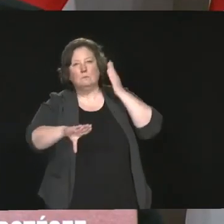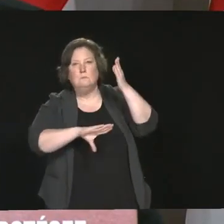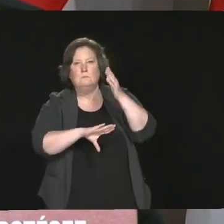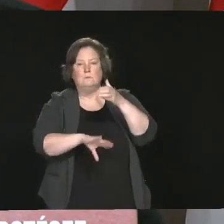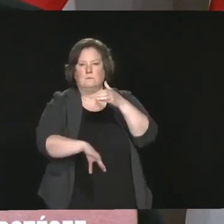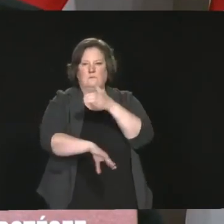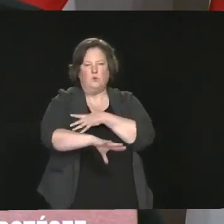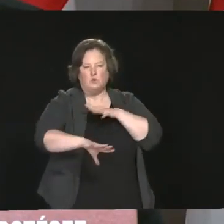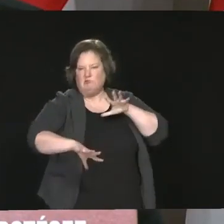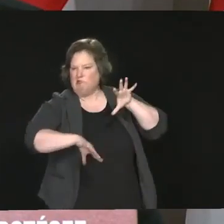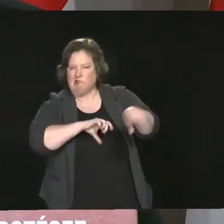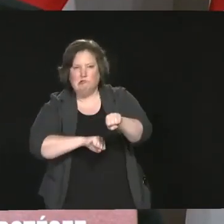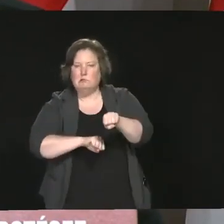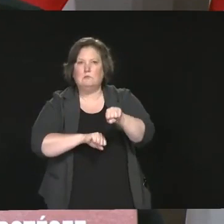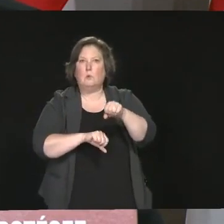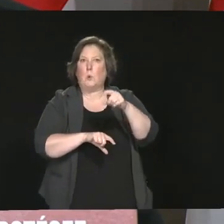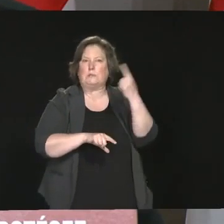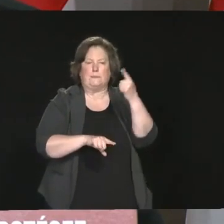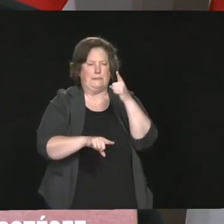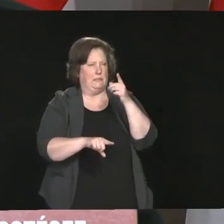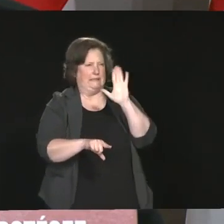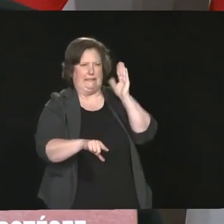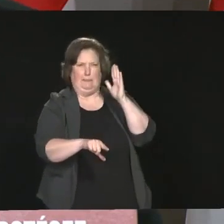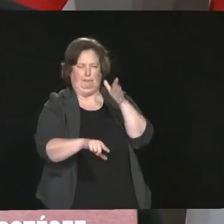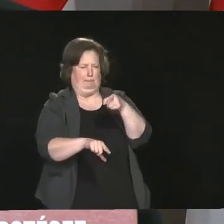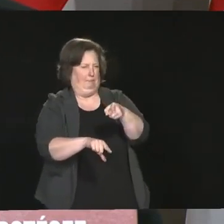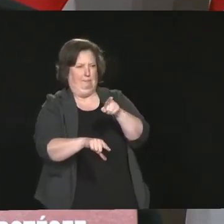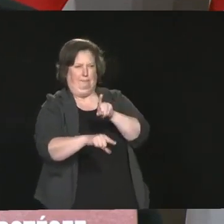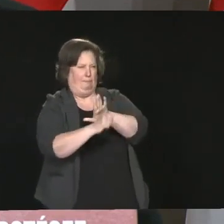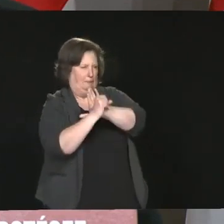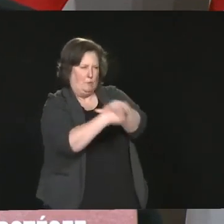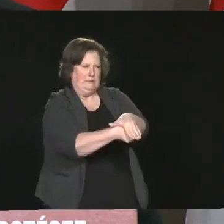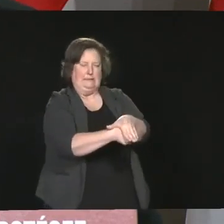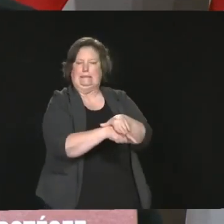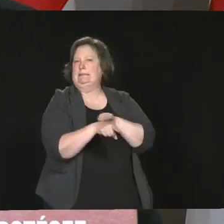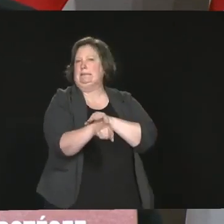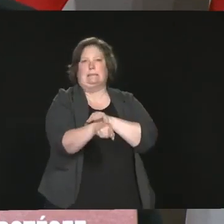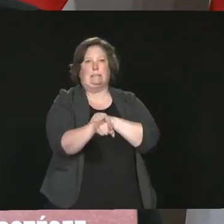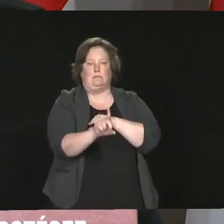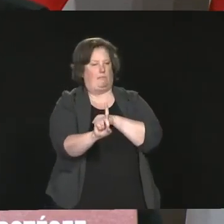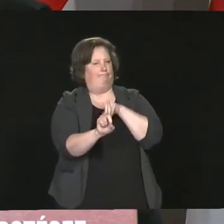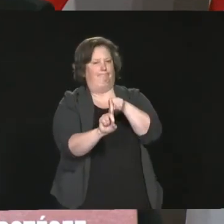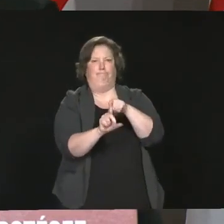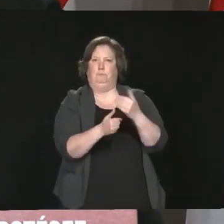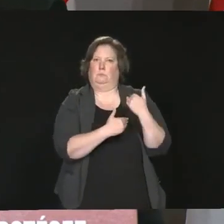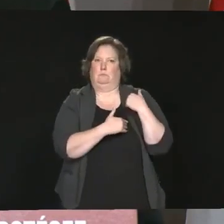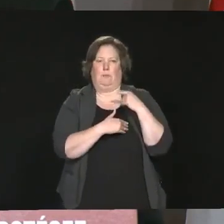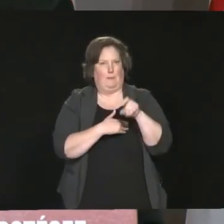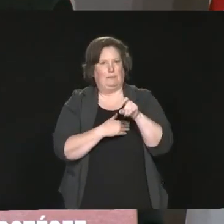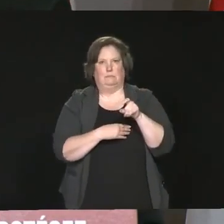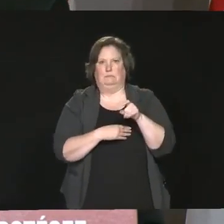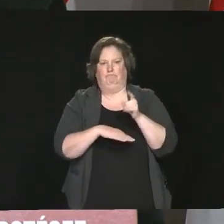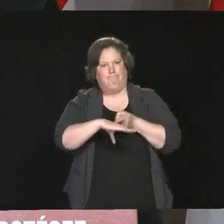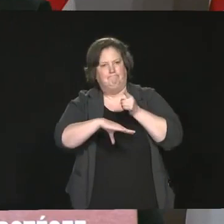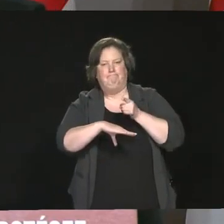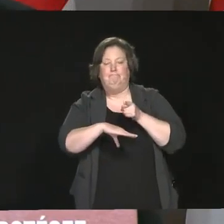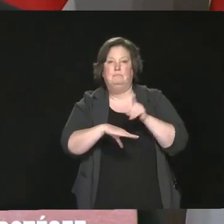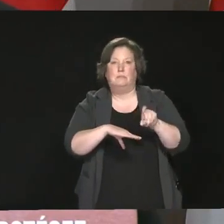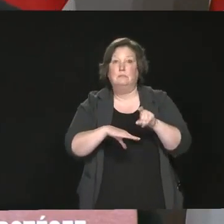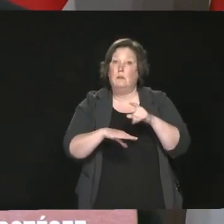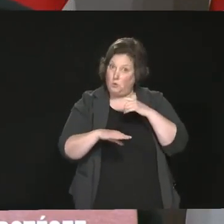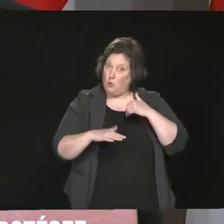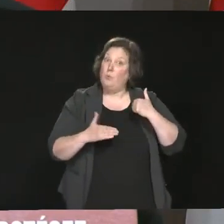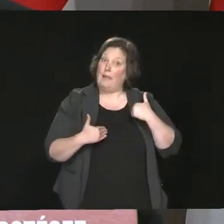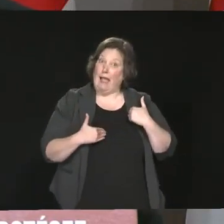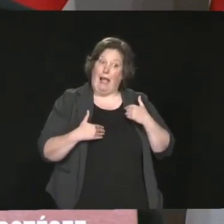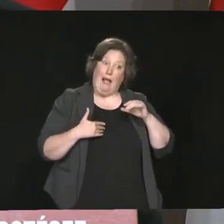way, that individual needs to be held to account. And there are processes and oversight mechanisms to ensure that that happens. And those